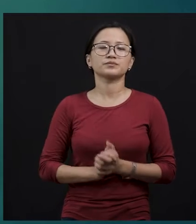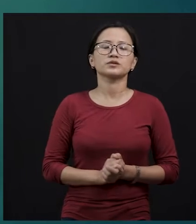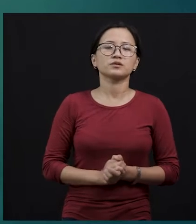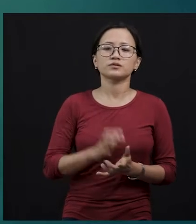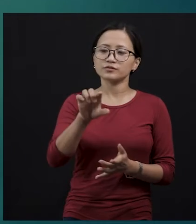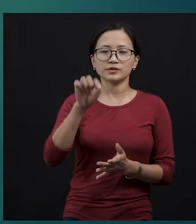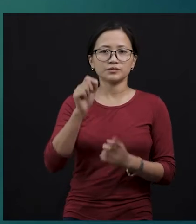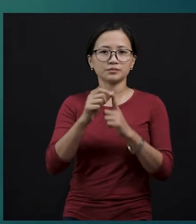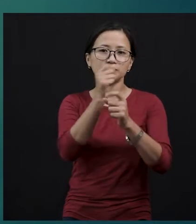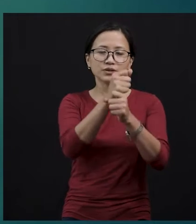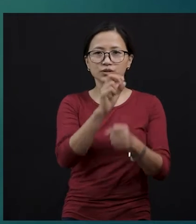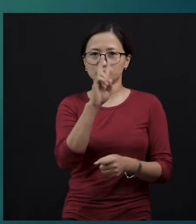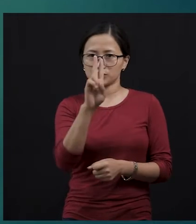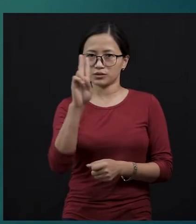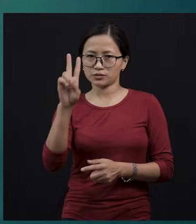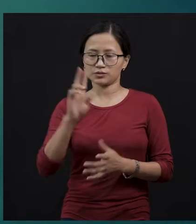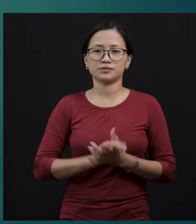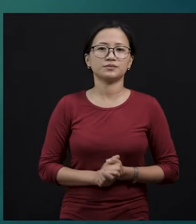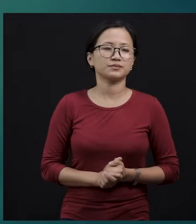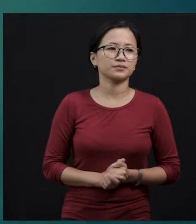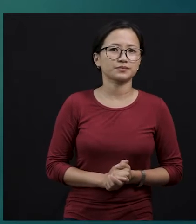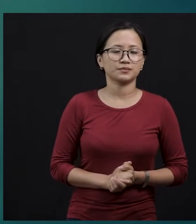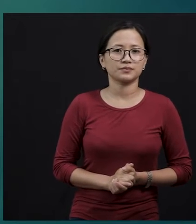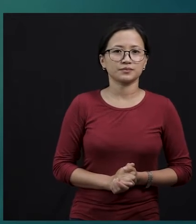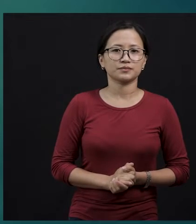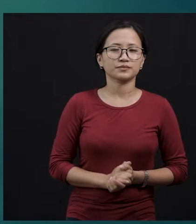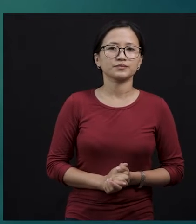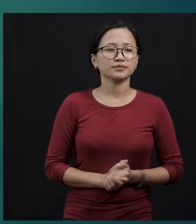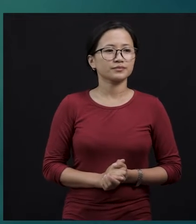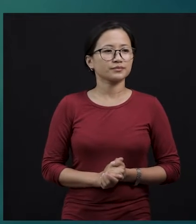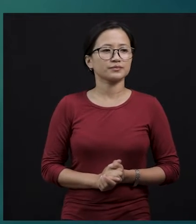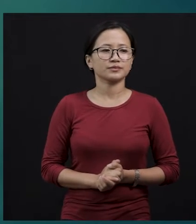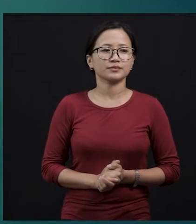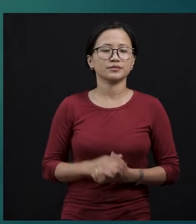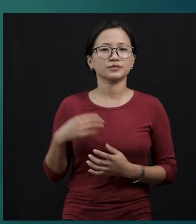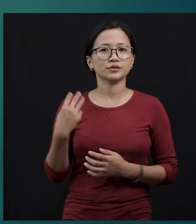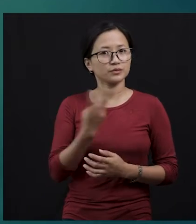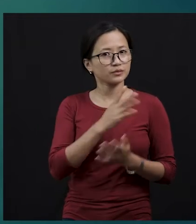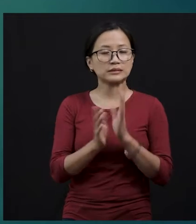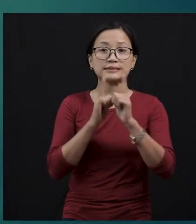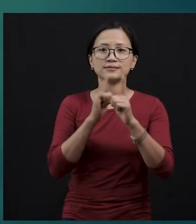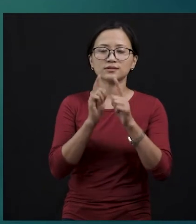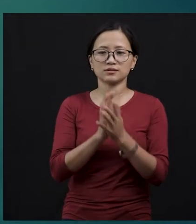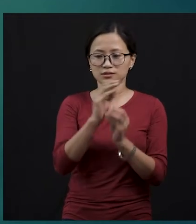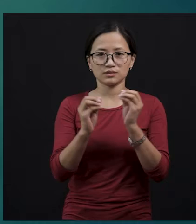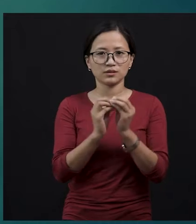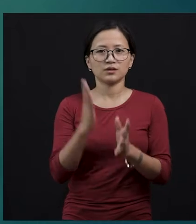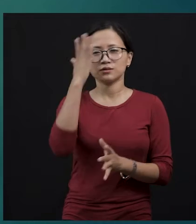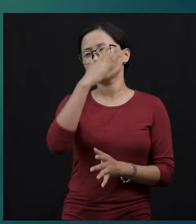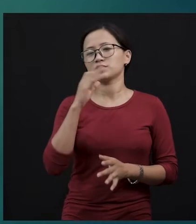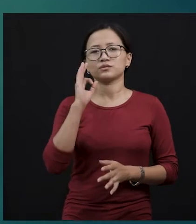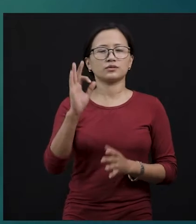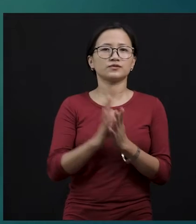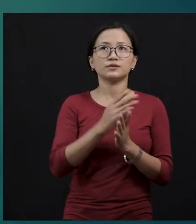number 22. Okay, as I've written the page number here, it's page number 22, and we are going to discuss about the beauty